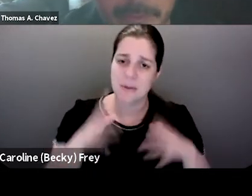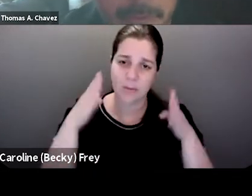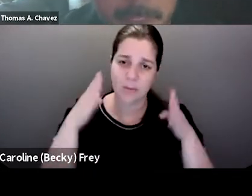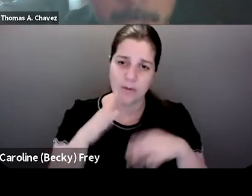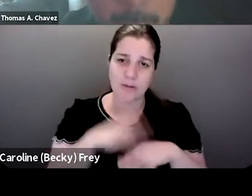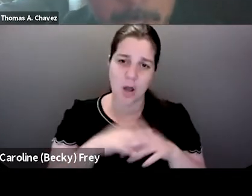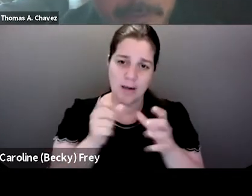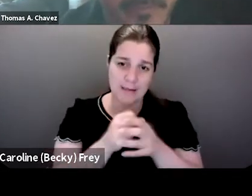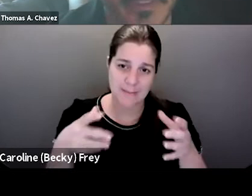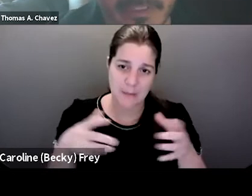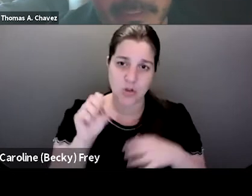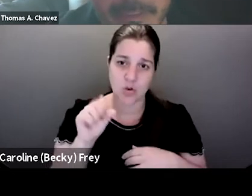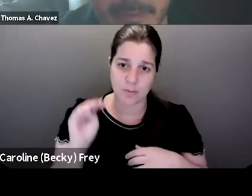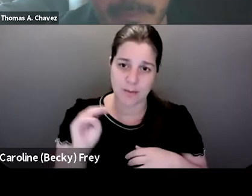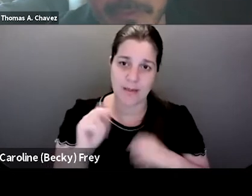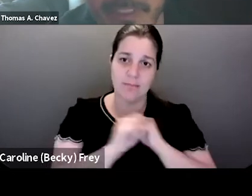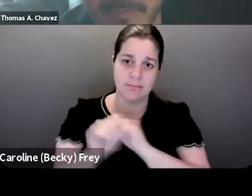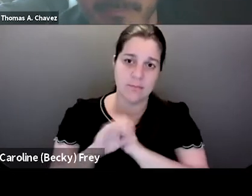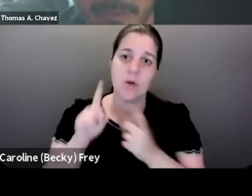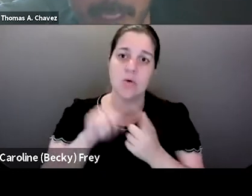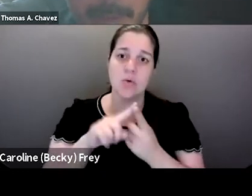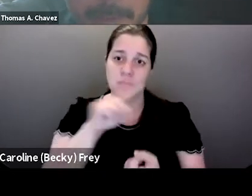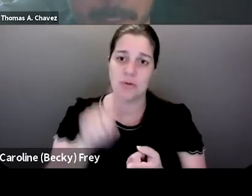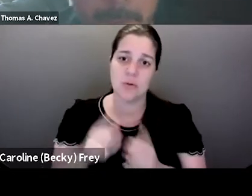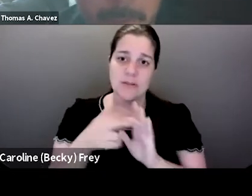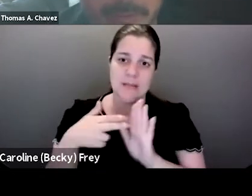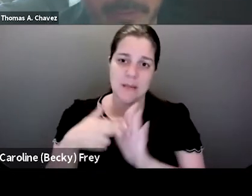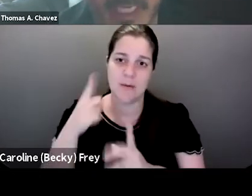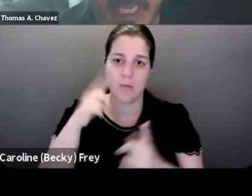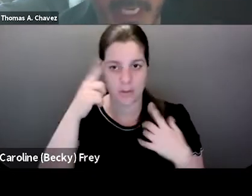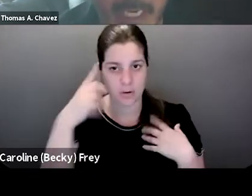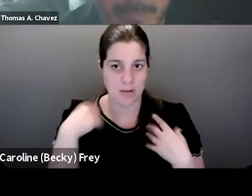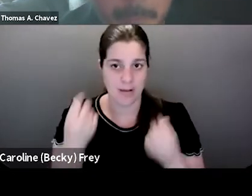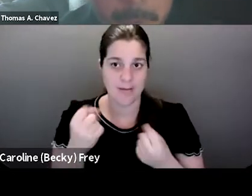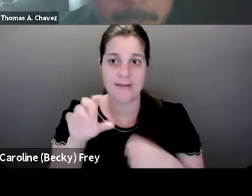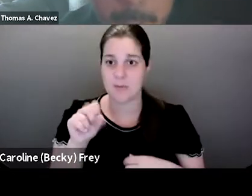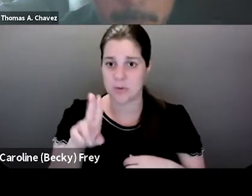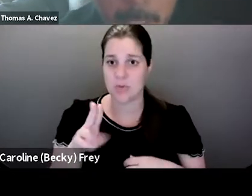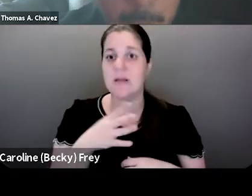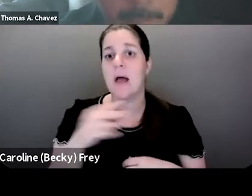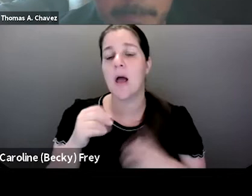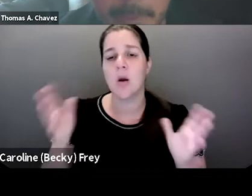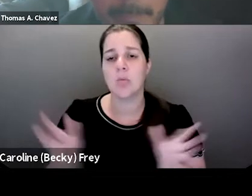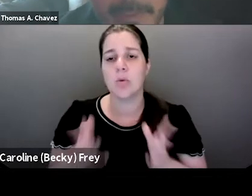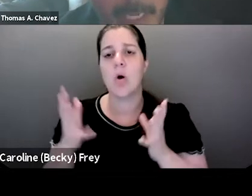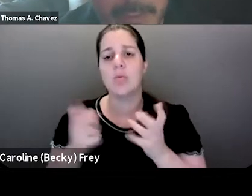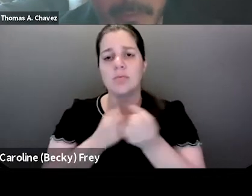expanding social media campaigns to reduce stigma of mental health and substance abuse, promote safety and